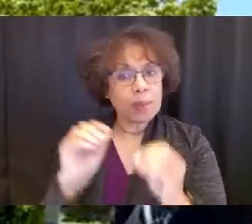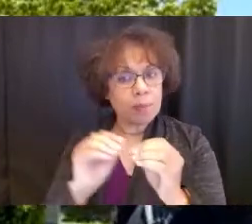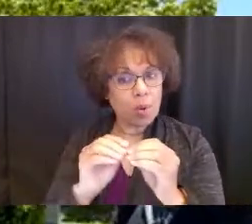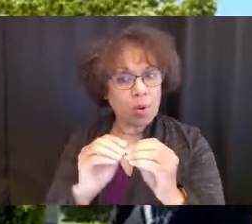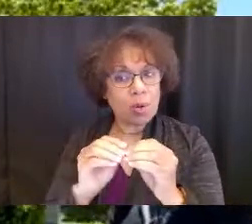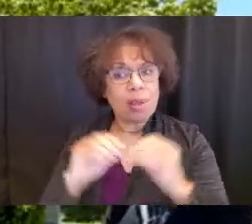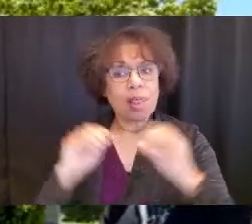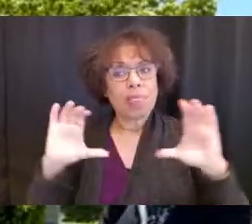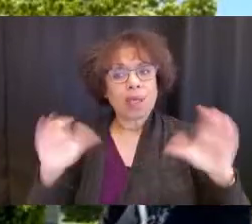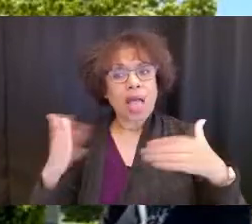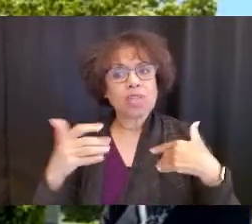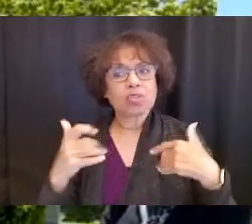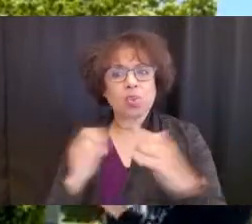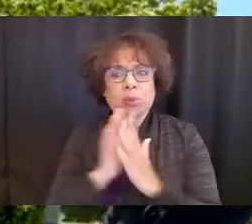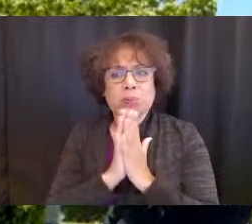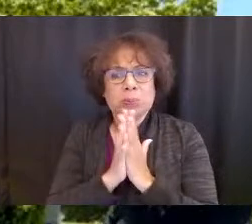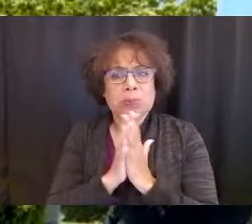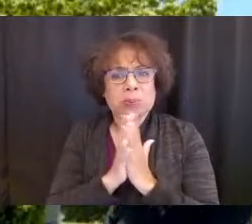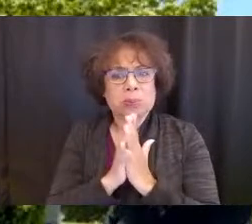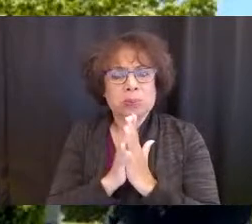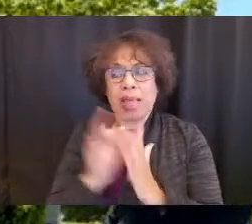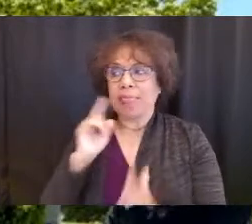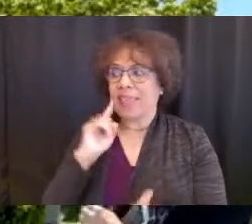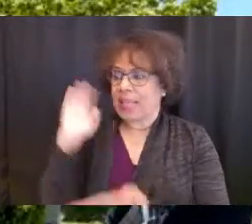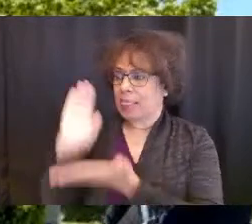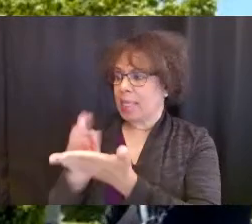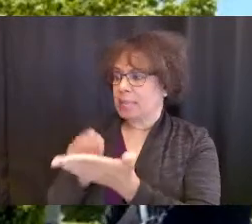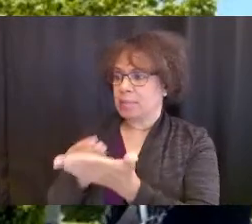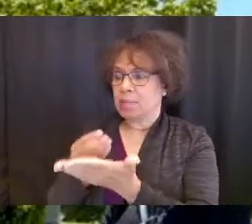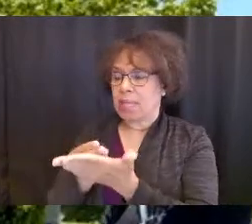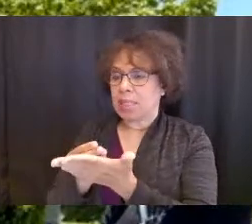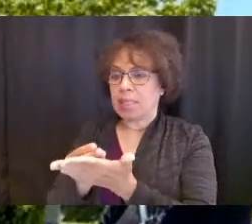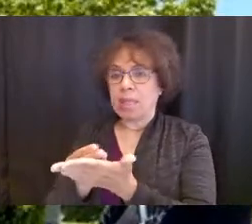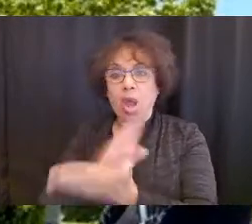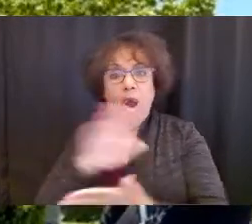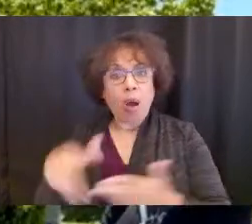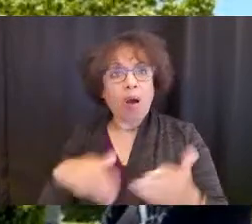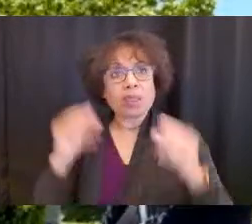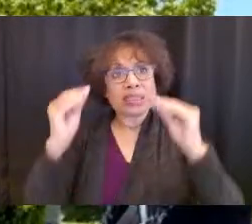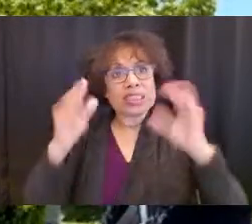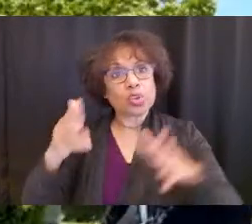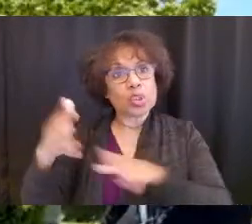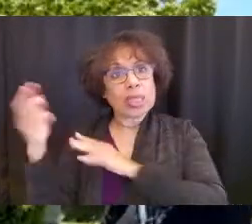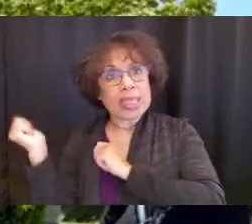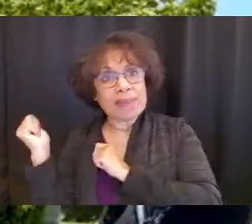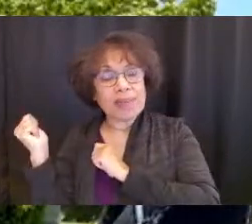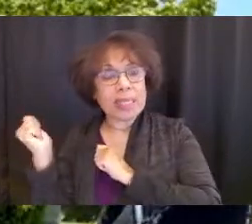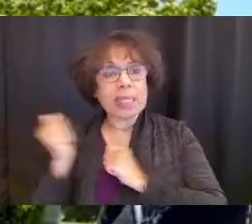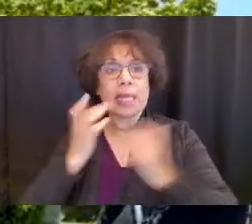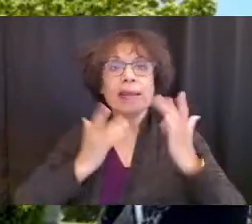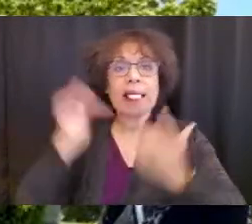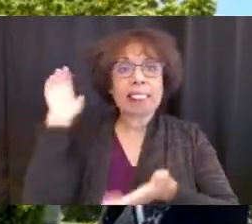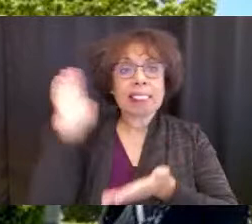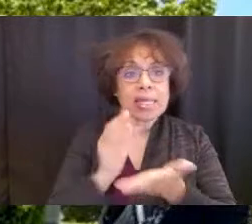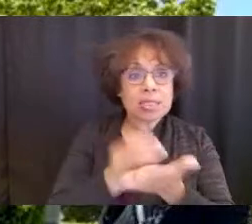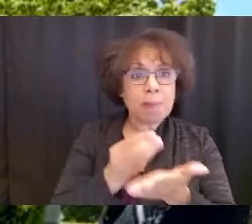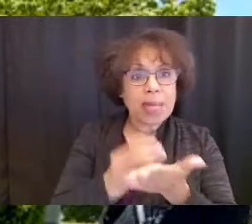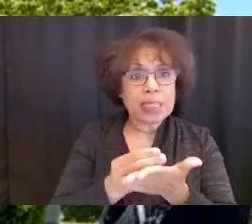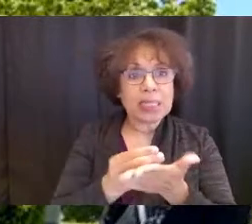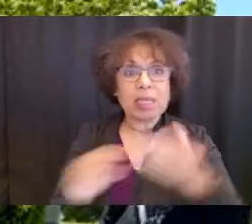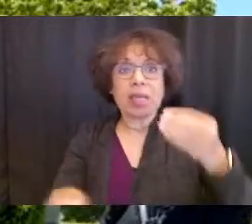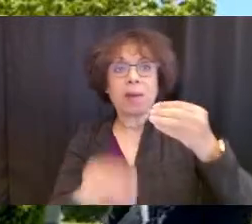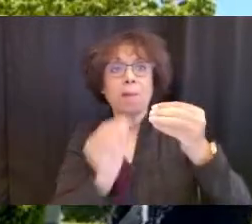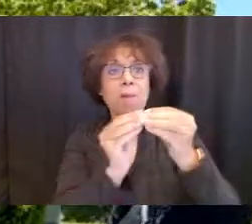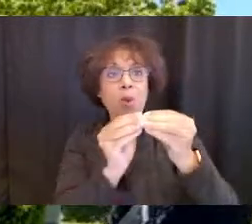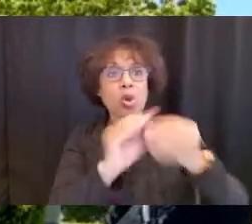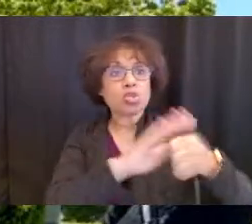overcrowded classrooms. Like thinking about this, with less money, you can't adequately, with all these teachers leaving and even less money, in all this stress, you're not going to